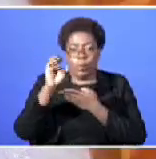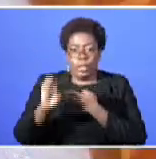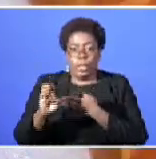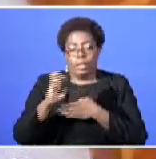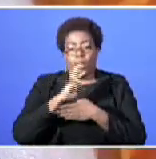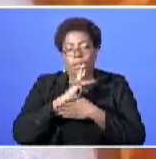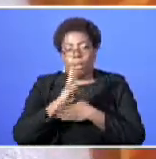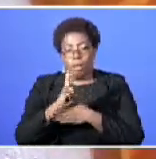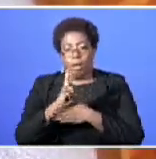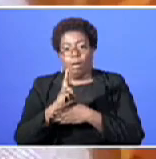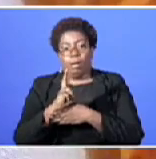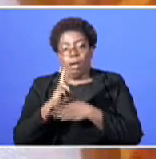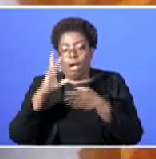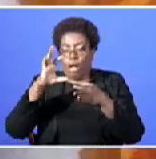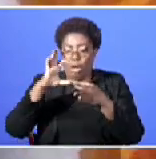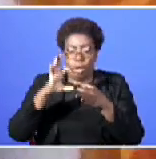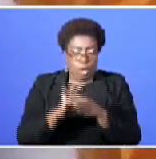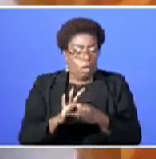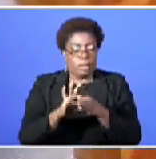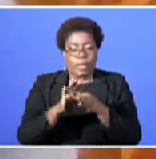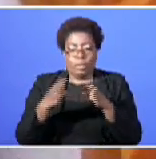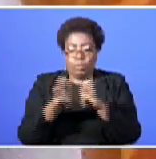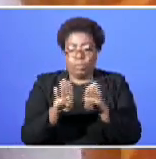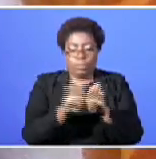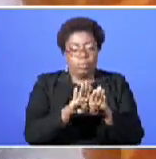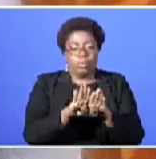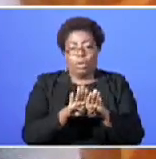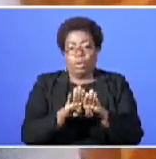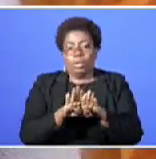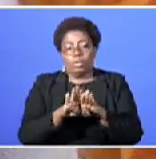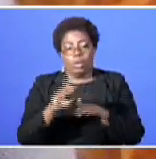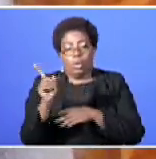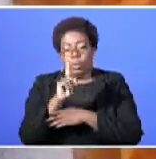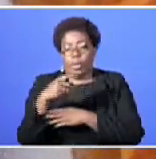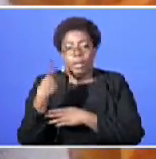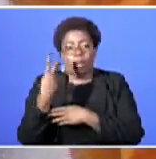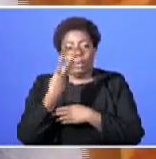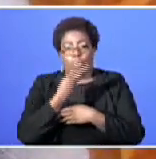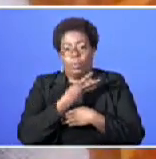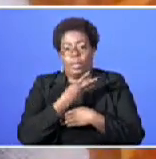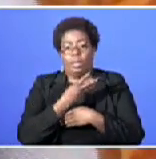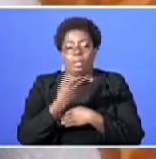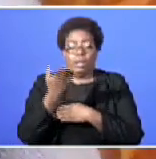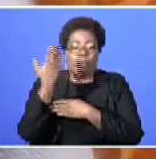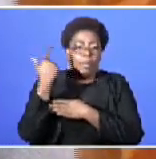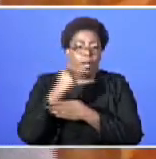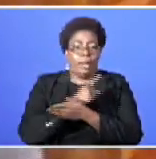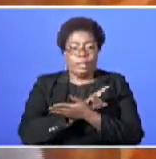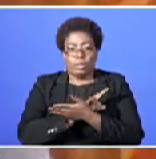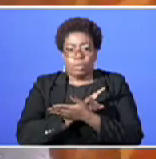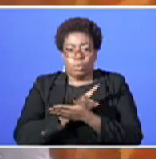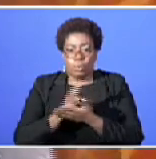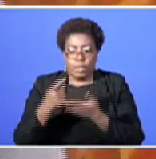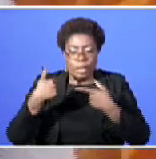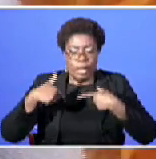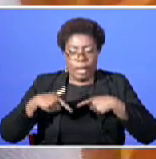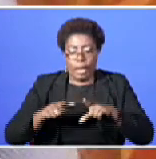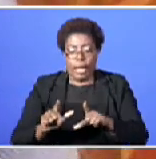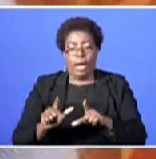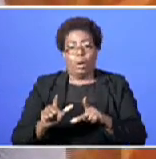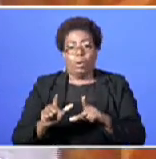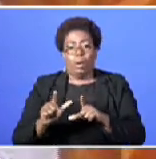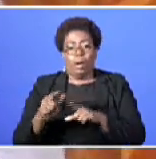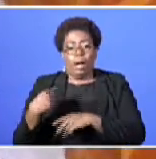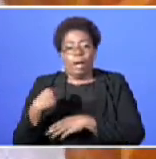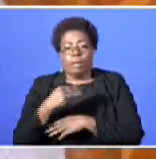are mandatory lockdown periods. And so where we would have in the past weeks allowed our